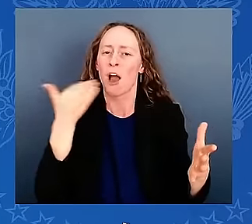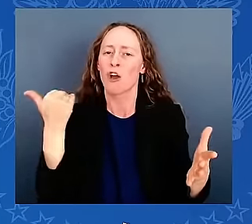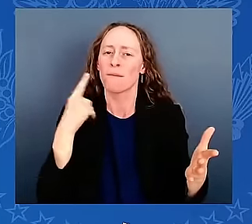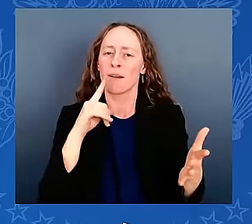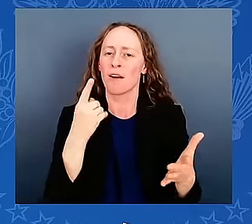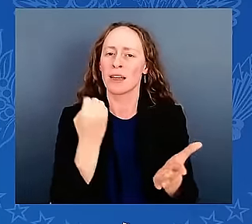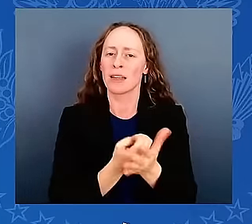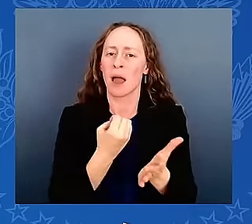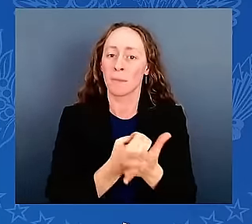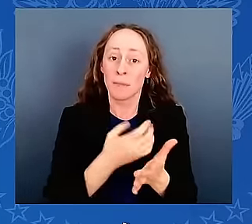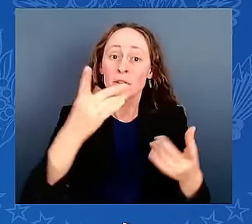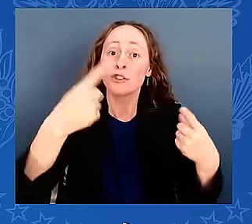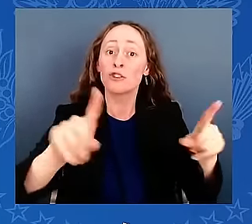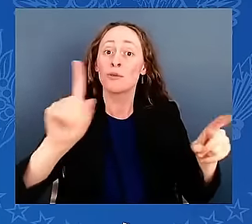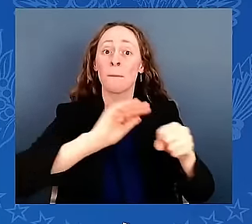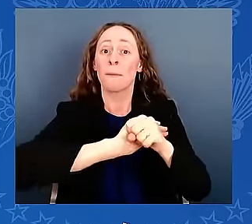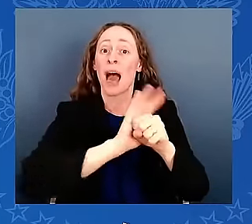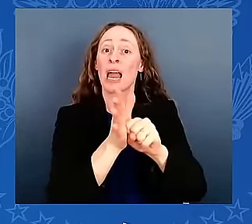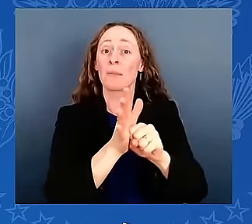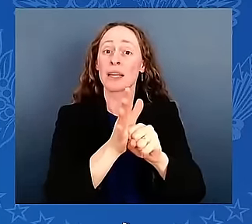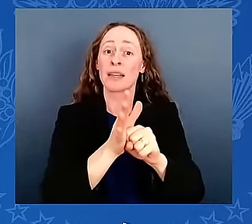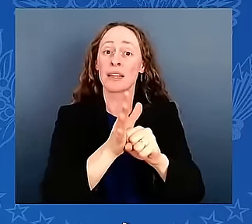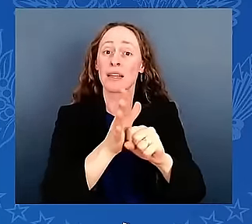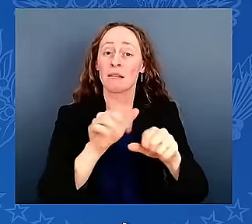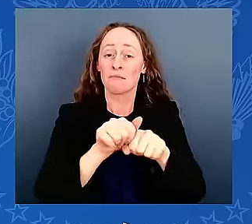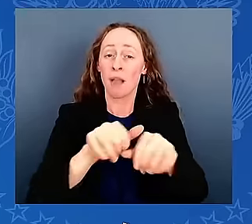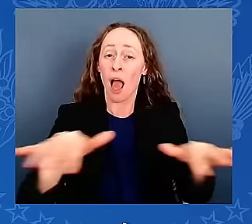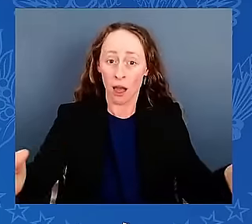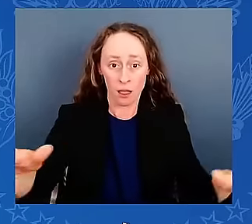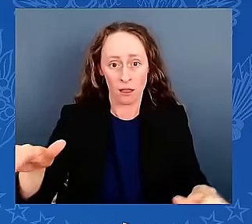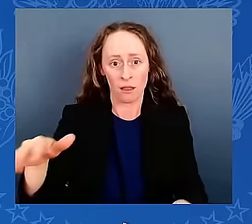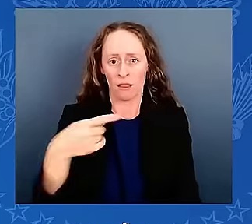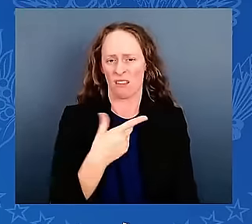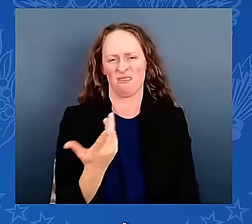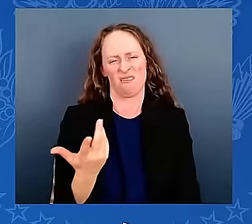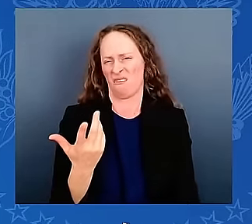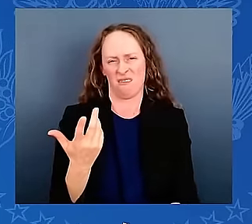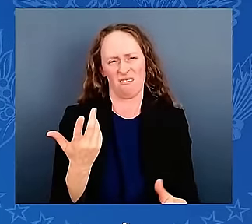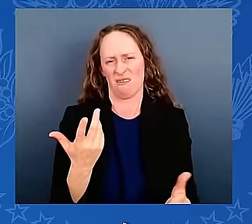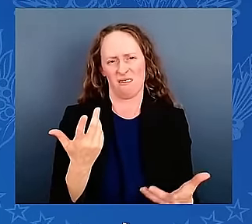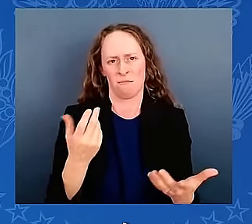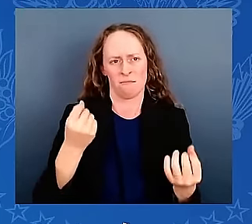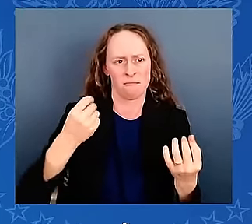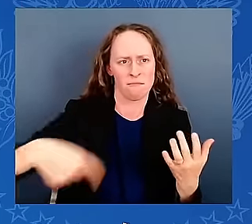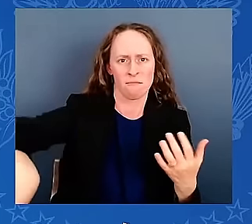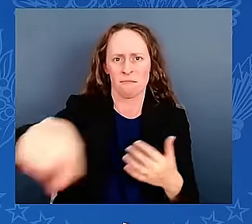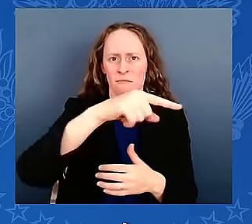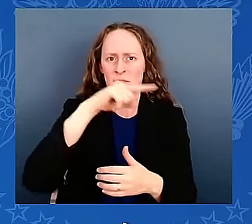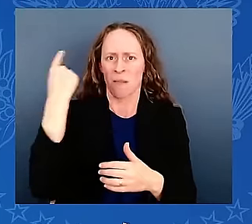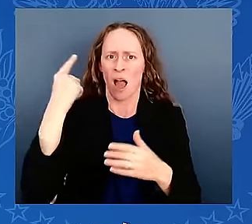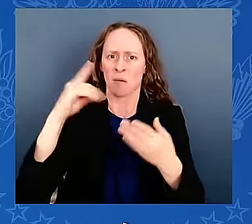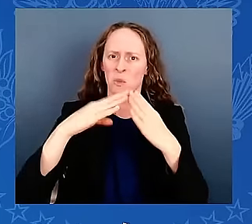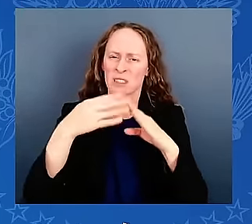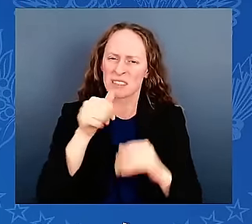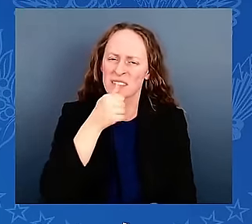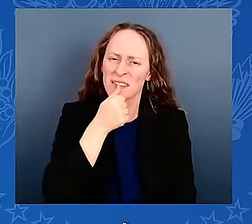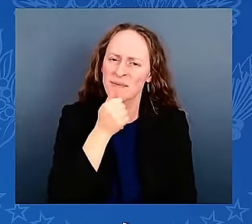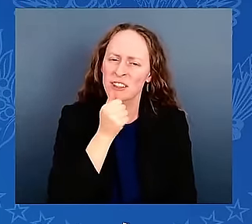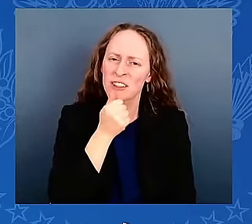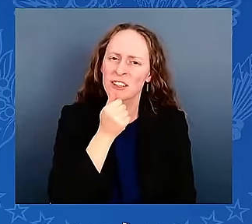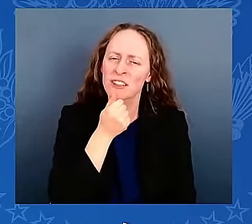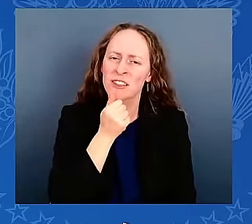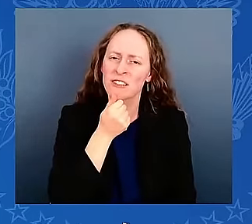Oh, I know, because in other countries, other communities of color. That economic crisis drove up black